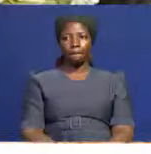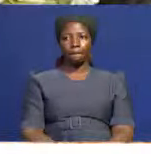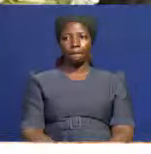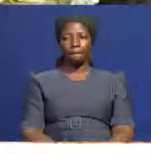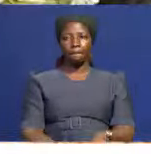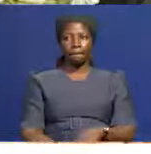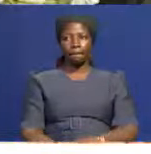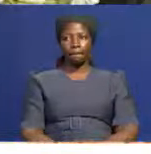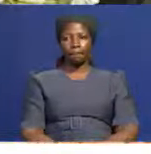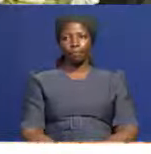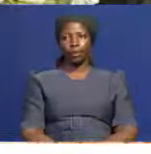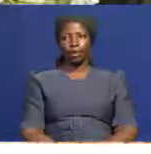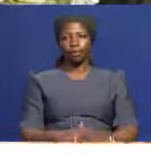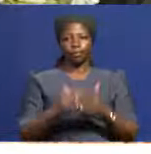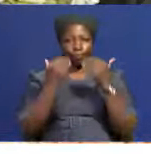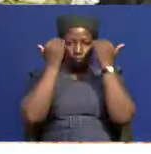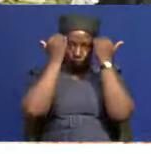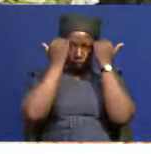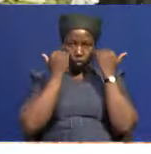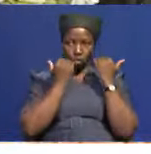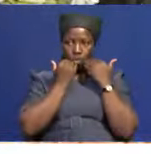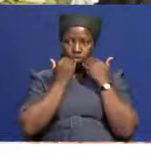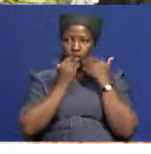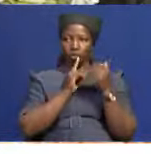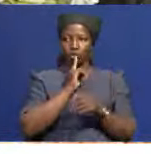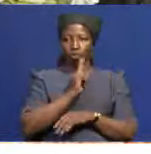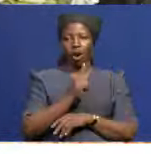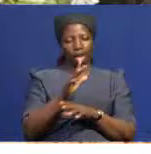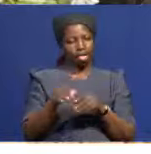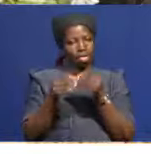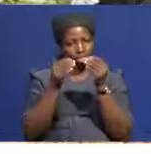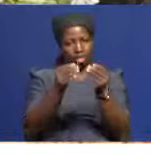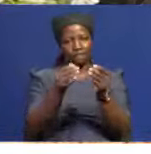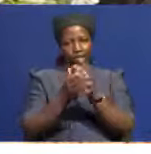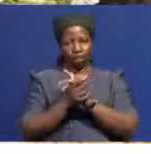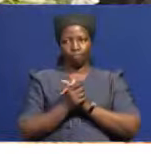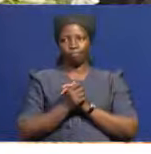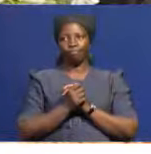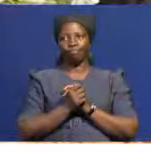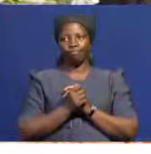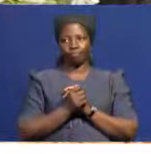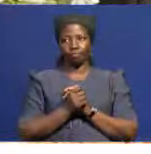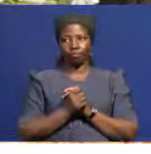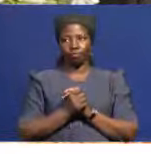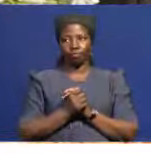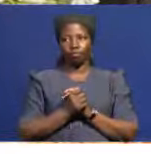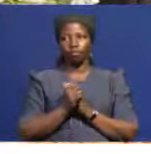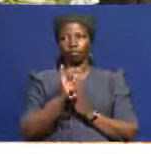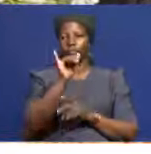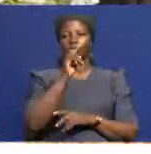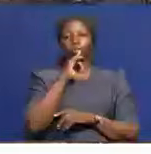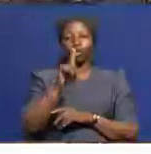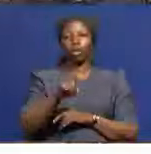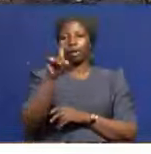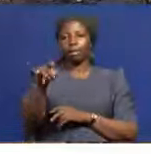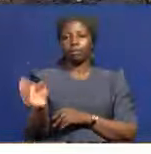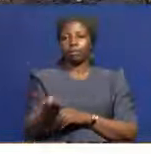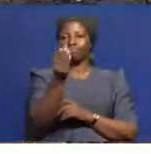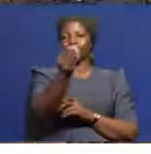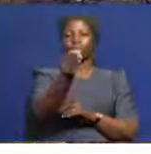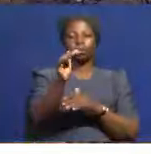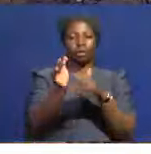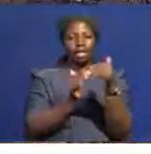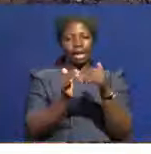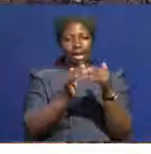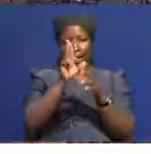A court gives an order. That has been a good sanction. You get that is now a process. That order must be presented to the nearest police